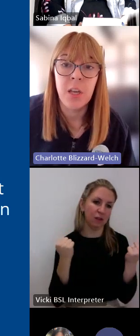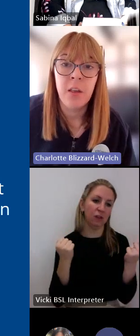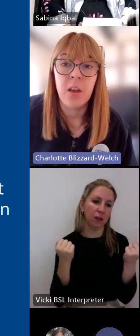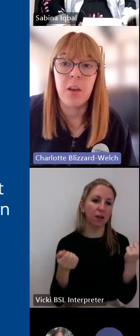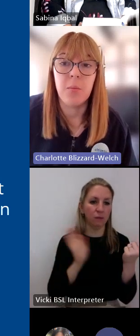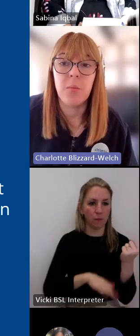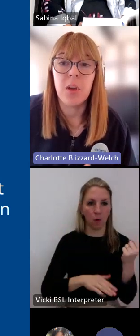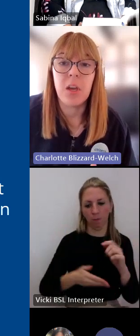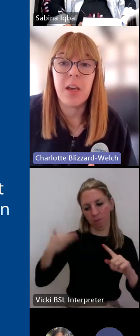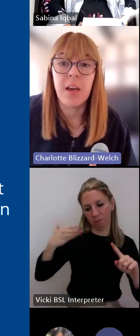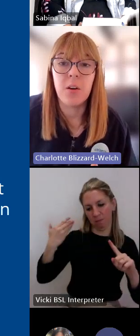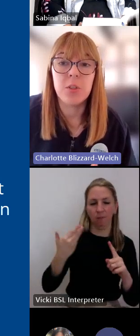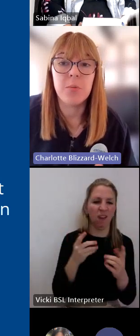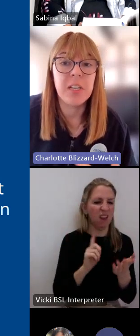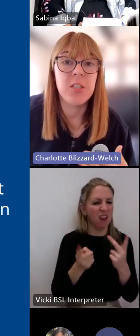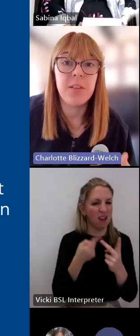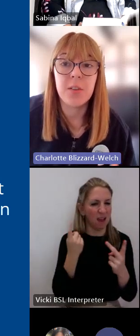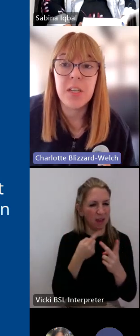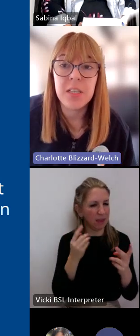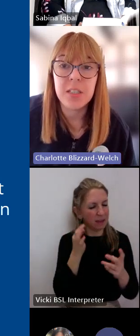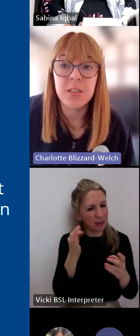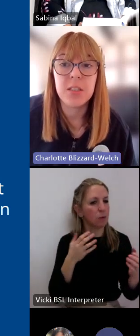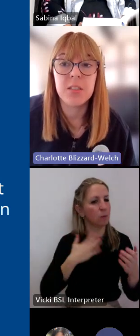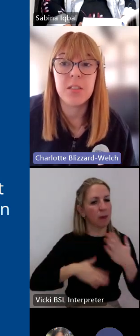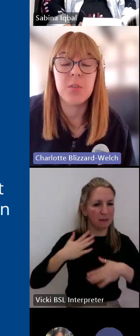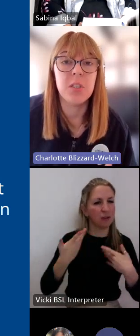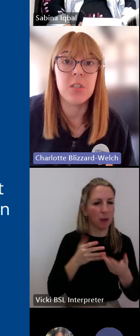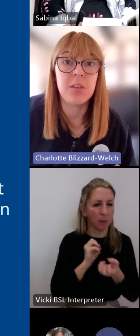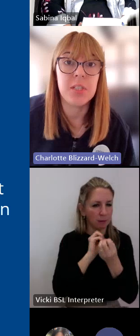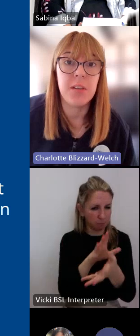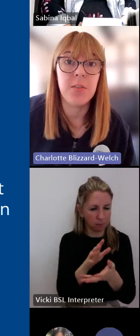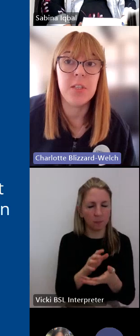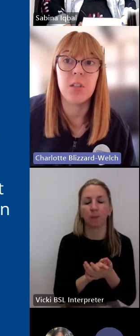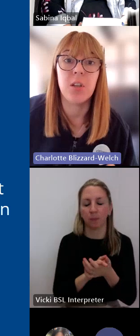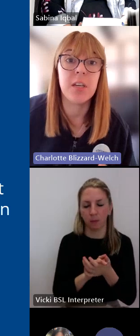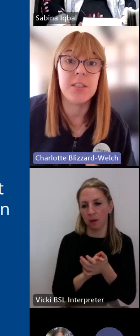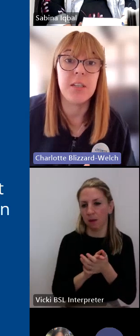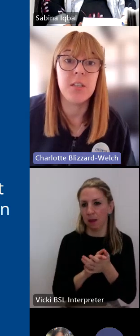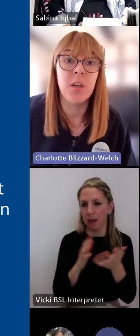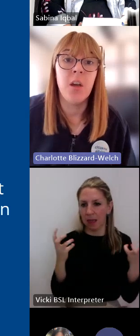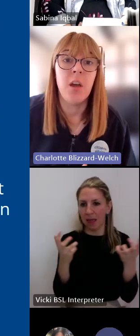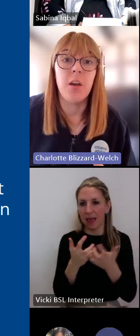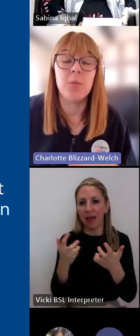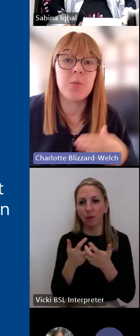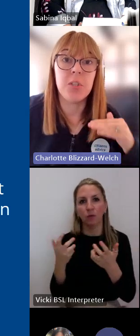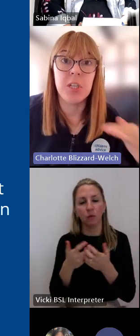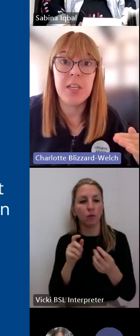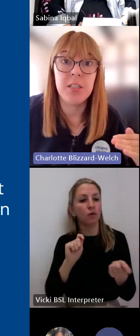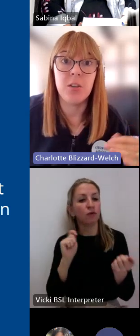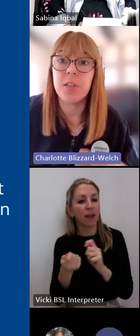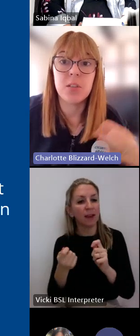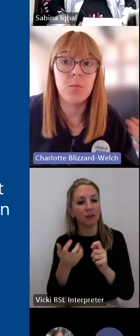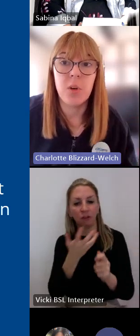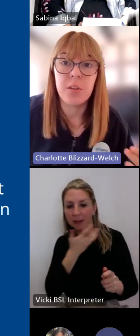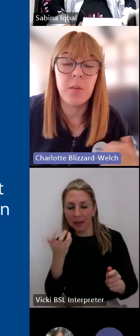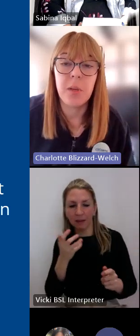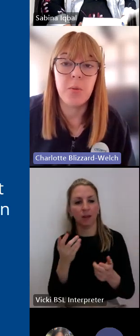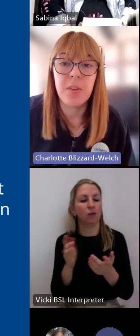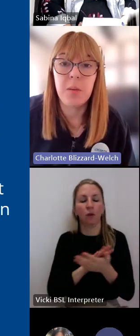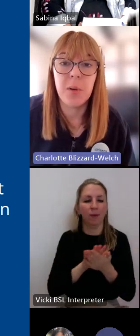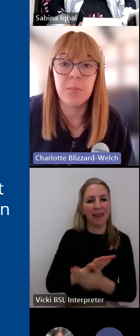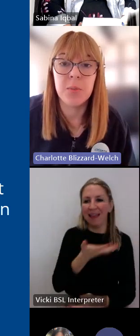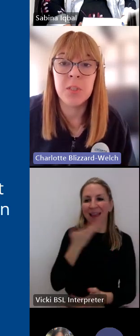outlined, how to manage different heating systems to deliver savings. So like I said, switching heating off doesn't work